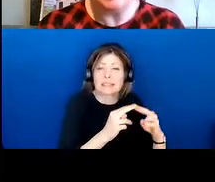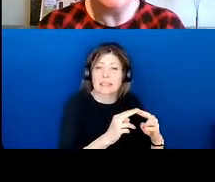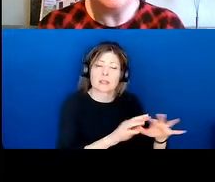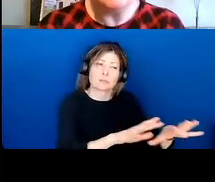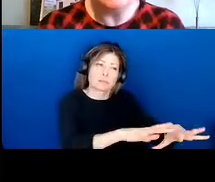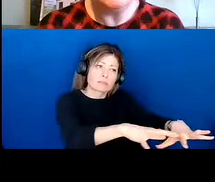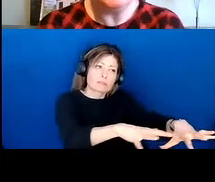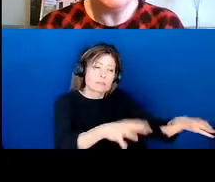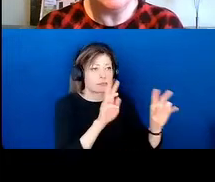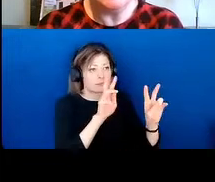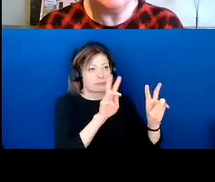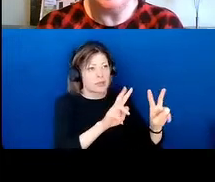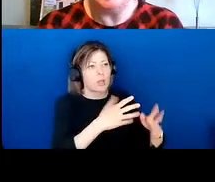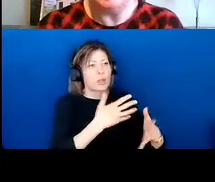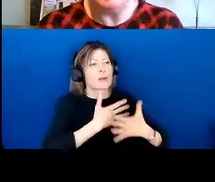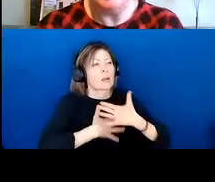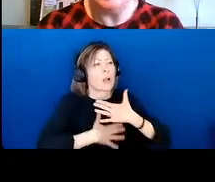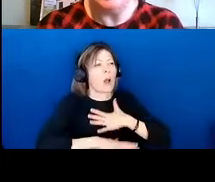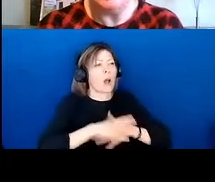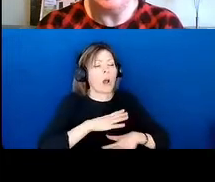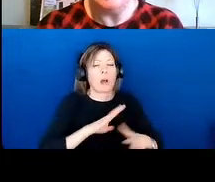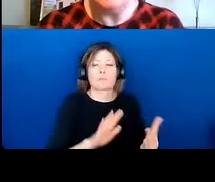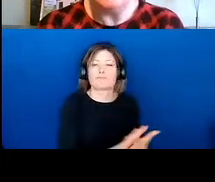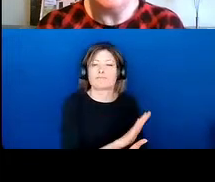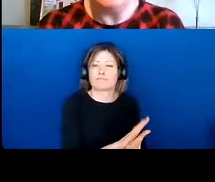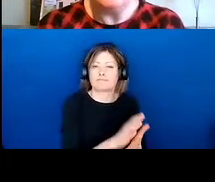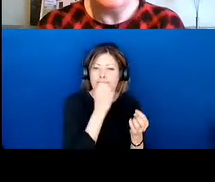of calm and joy.